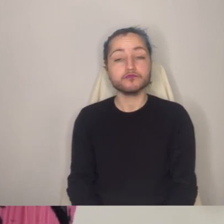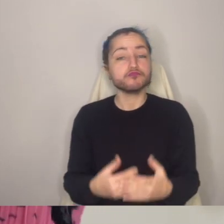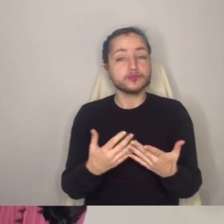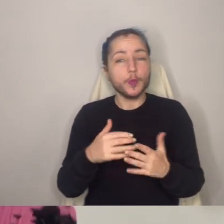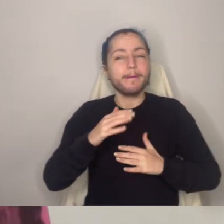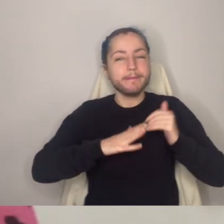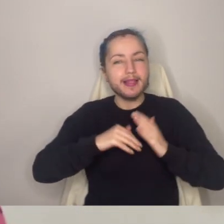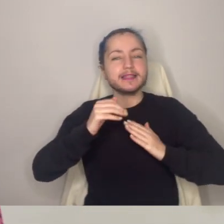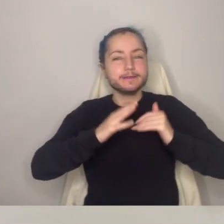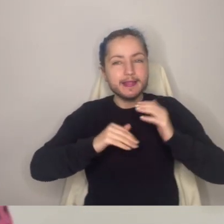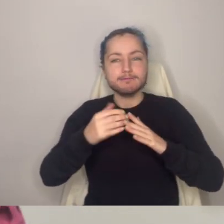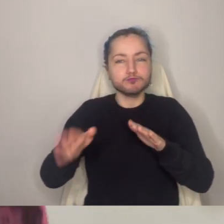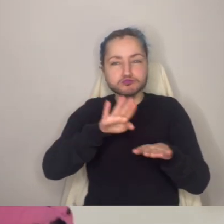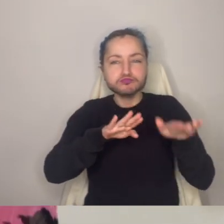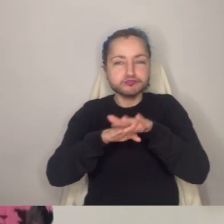So it's building those up,